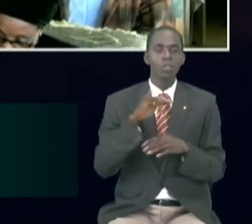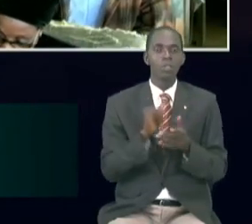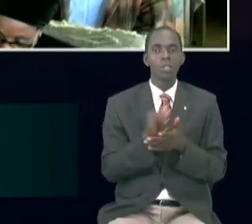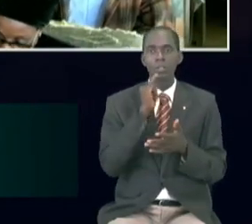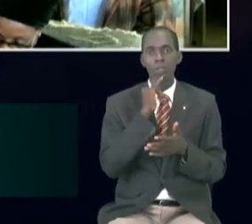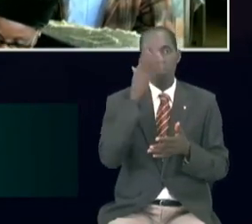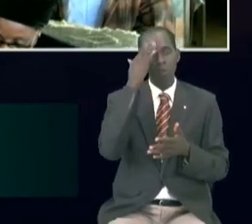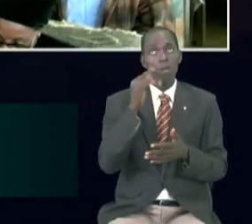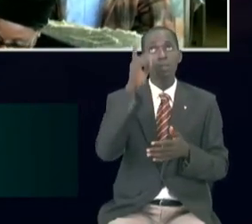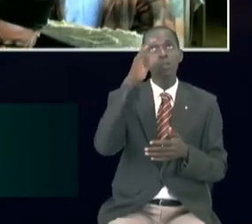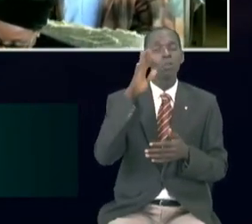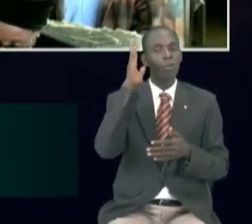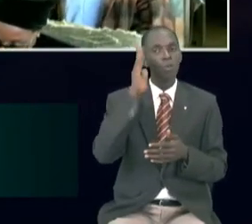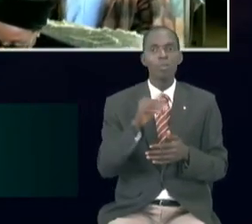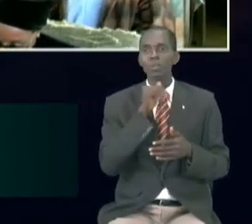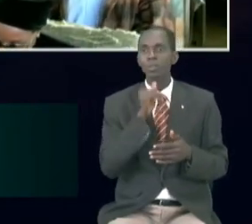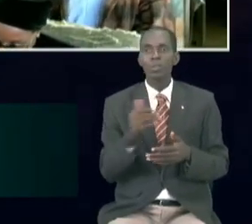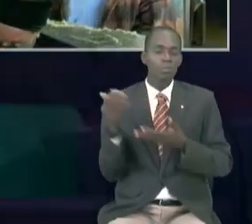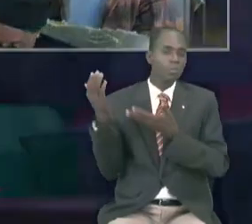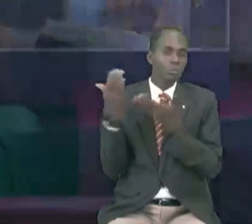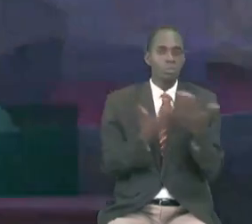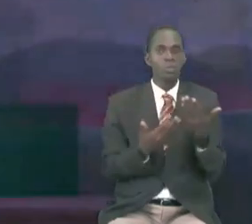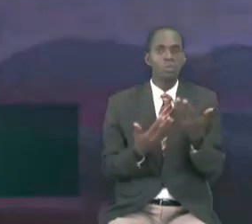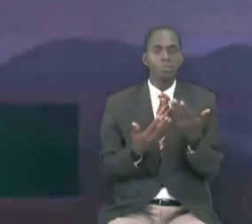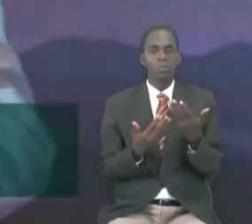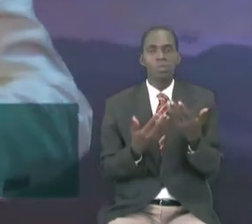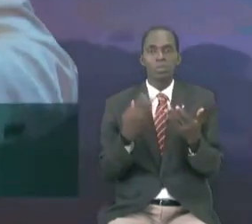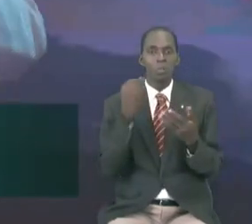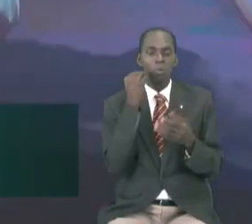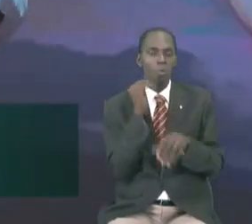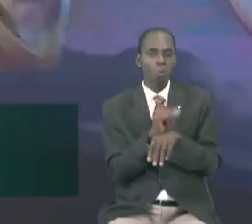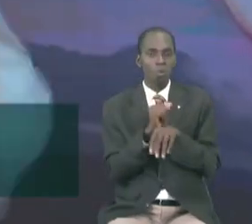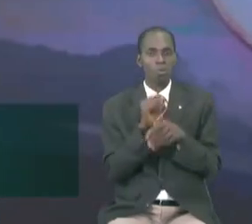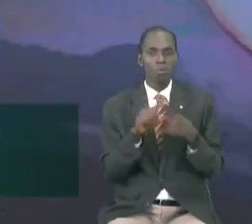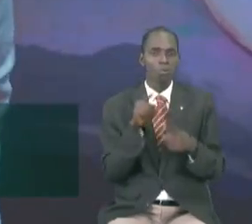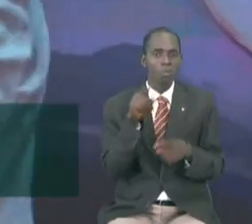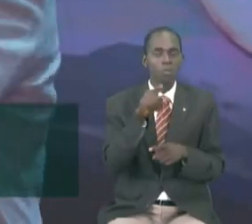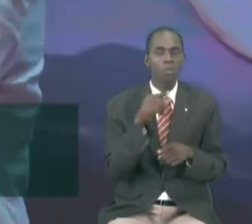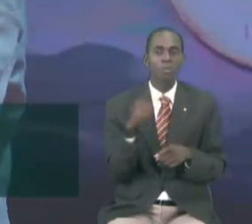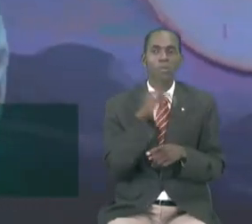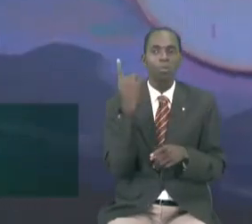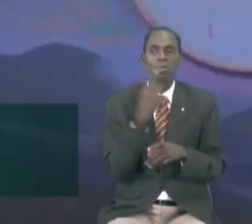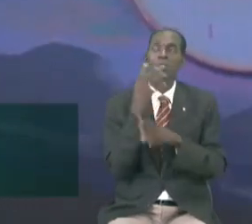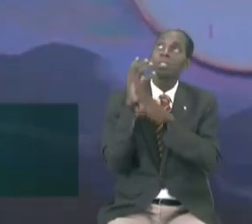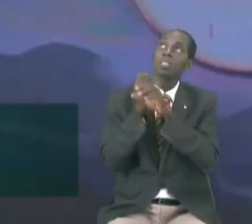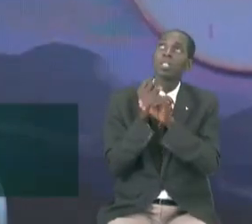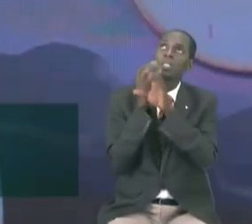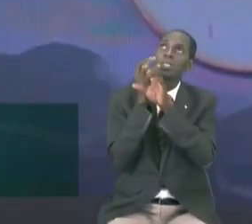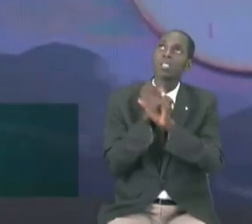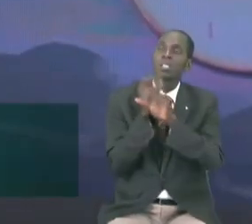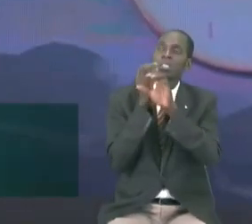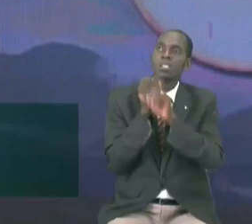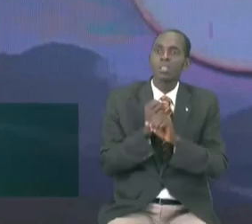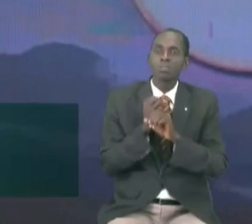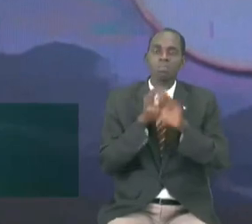God. They get favor from God. They get mercy from God. They get compassion from God. They get the goodness of God. They get and get, and they never give. They